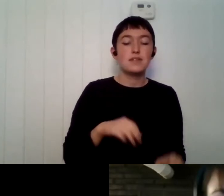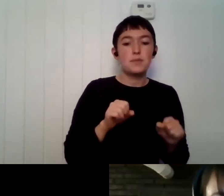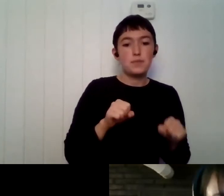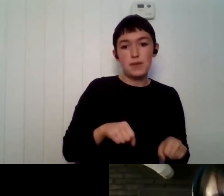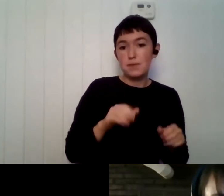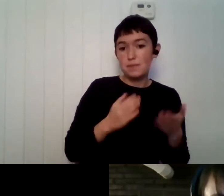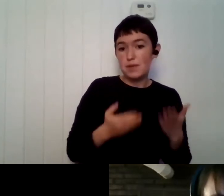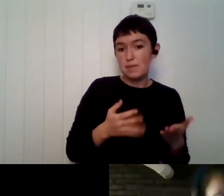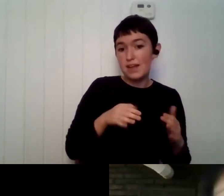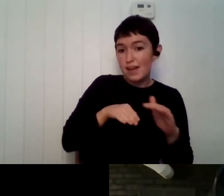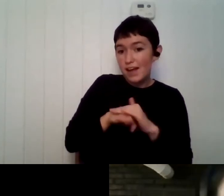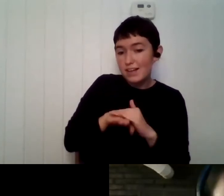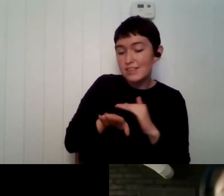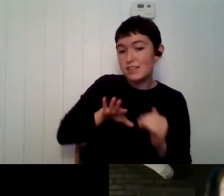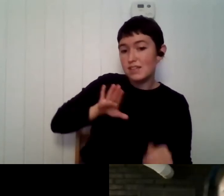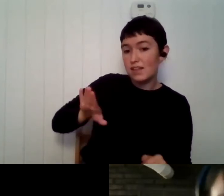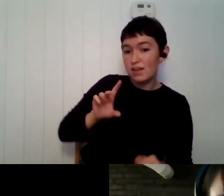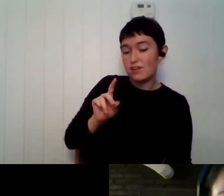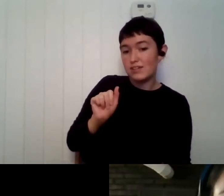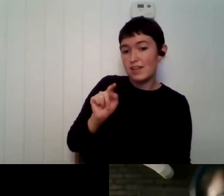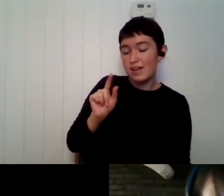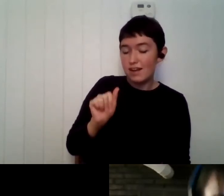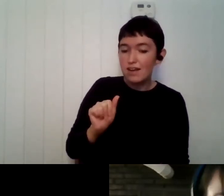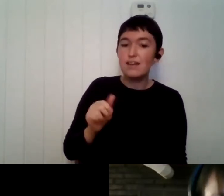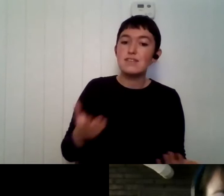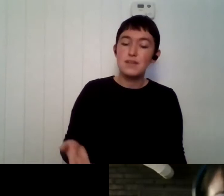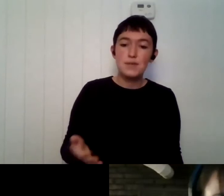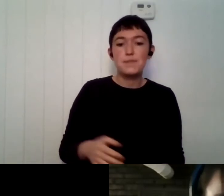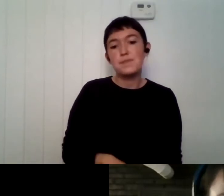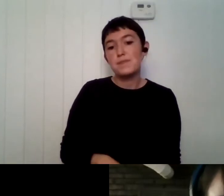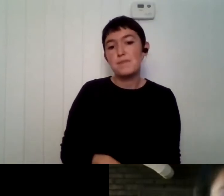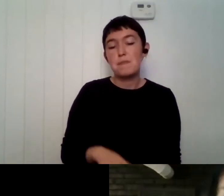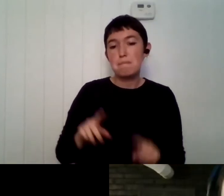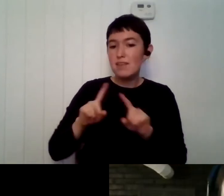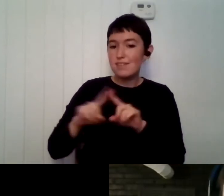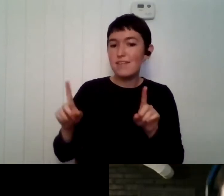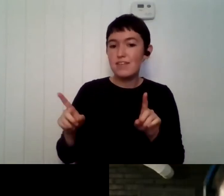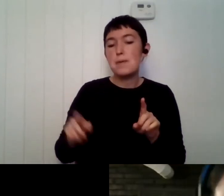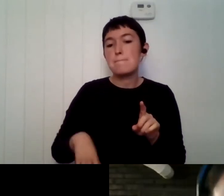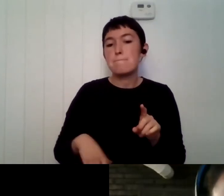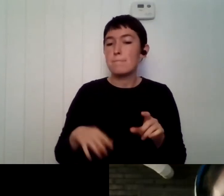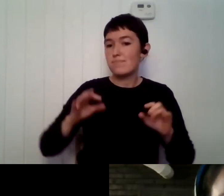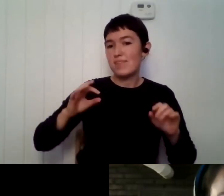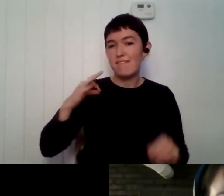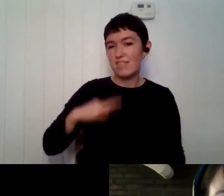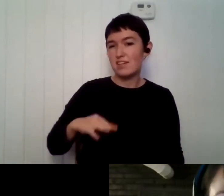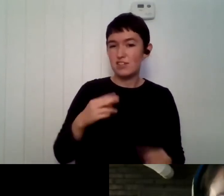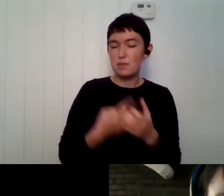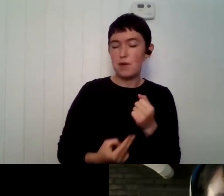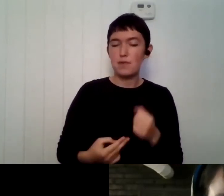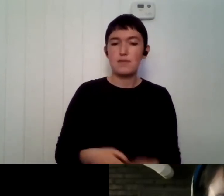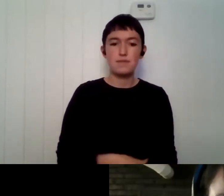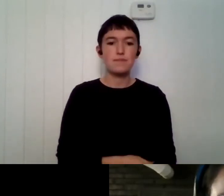data. So there is differences, but advantages to both. Hope that answered the